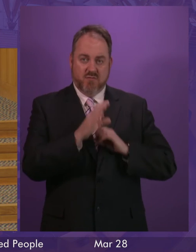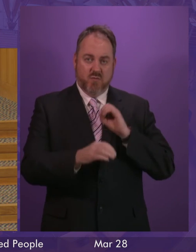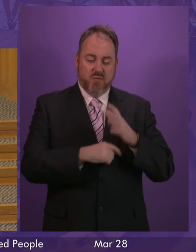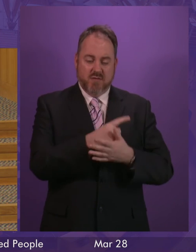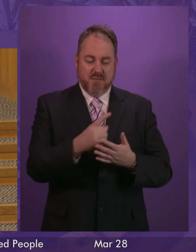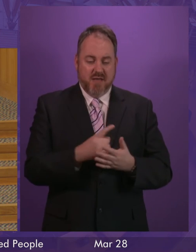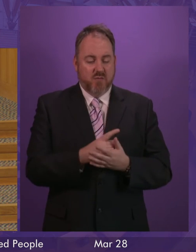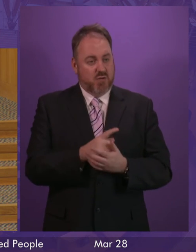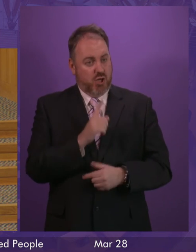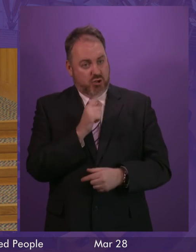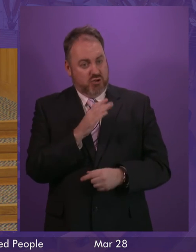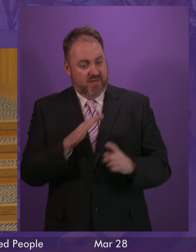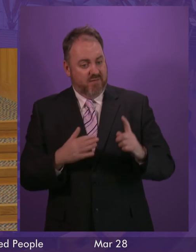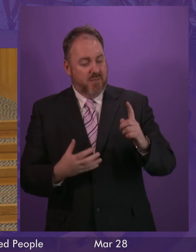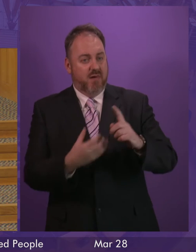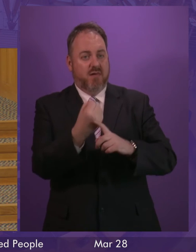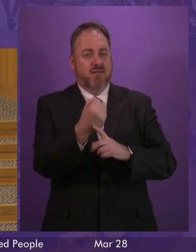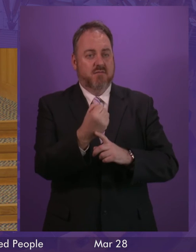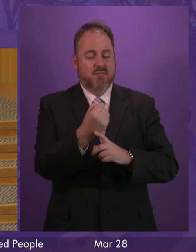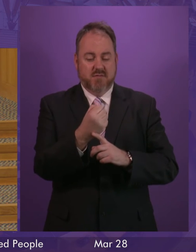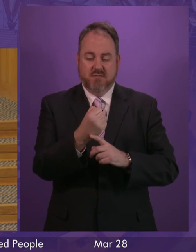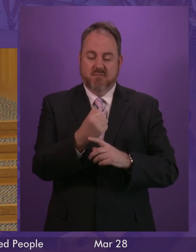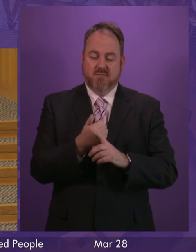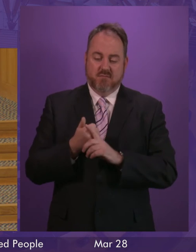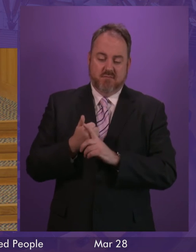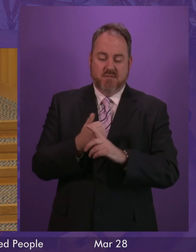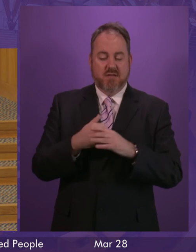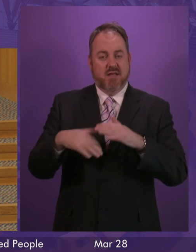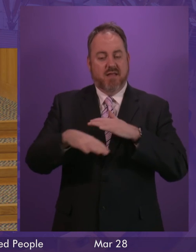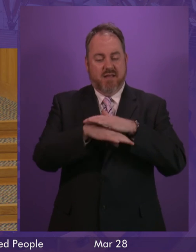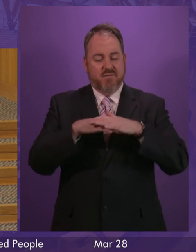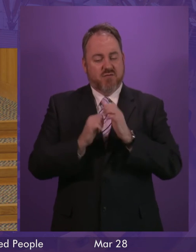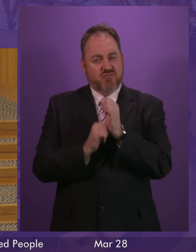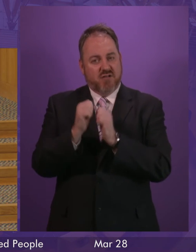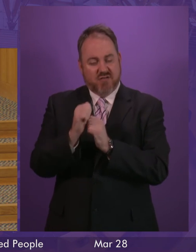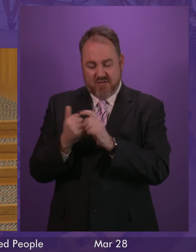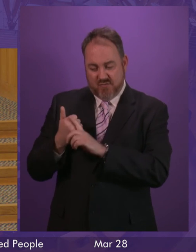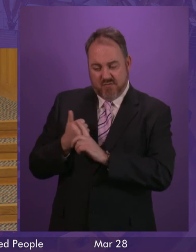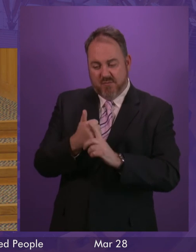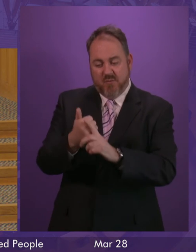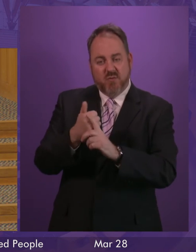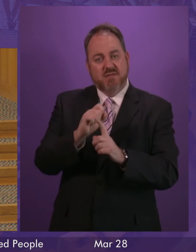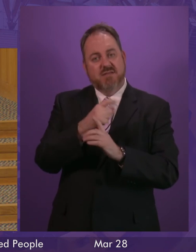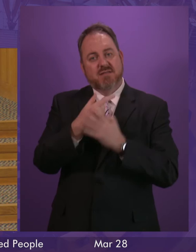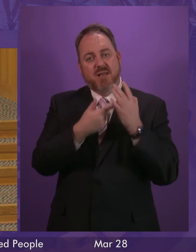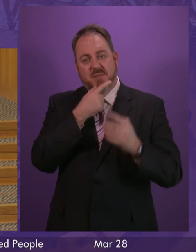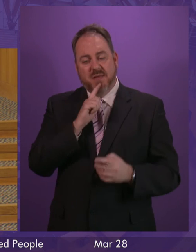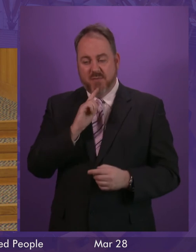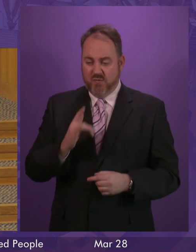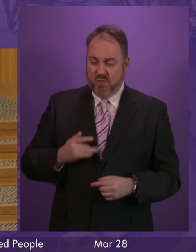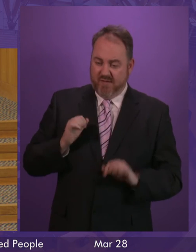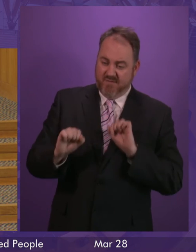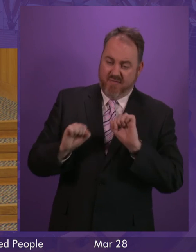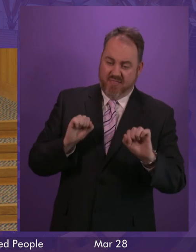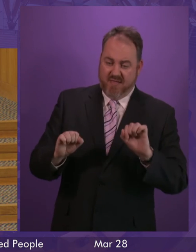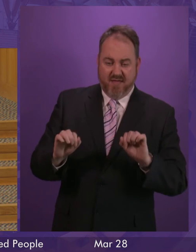achievable social care infrastructure which supports people with disabilities to live the life they choose and depends on the recruitment,